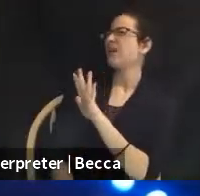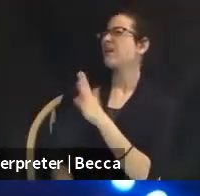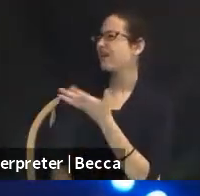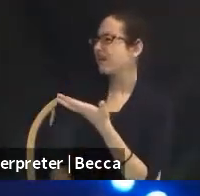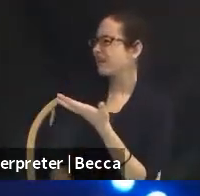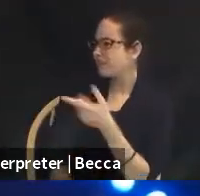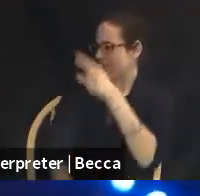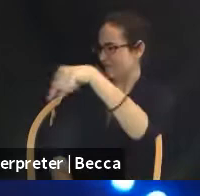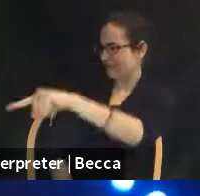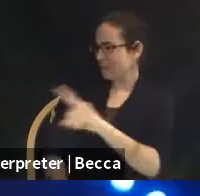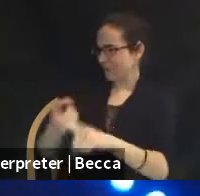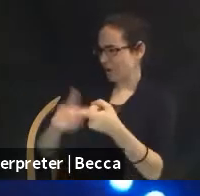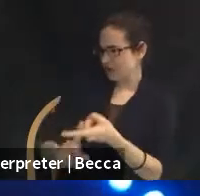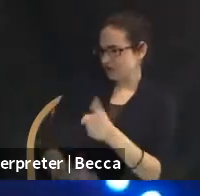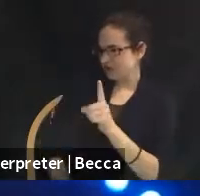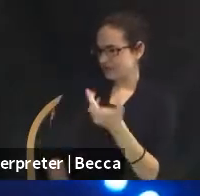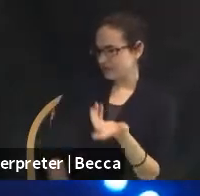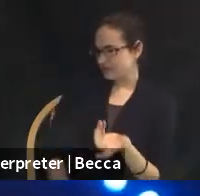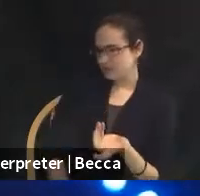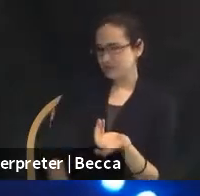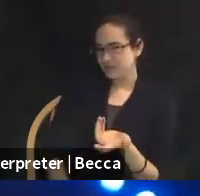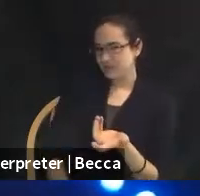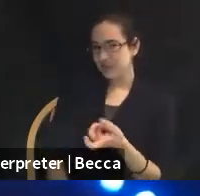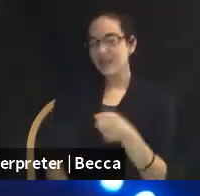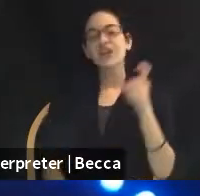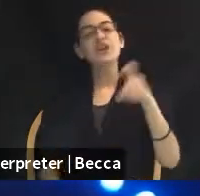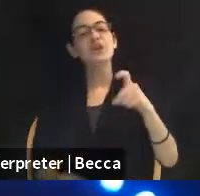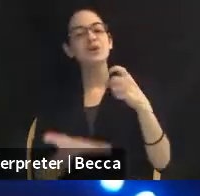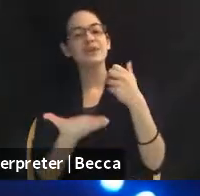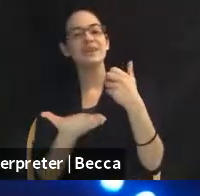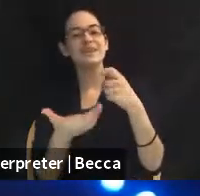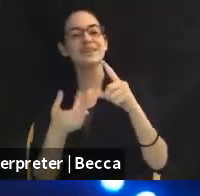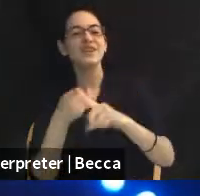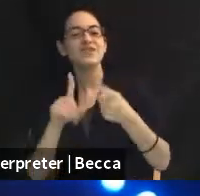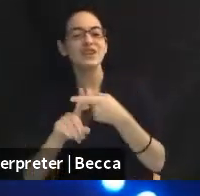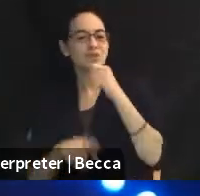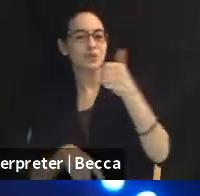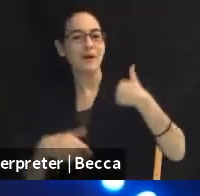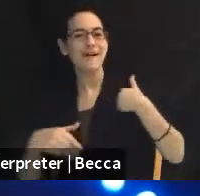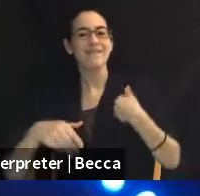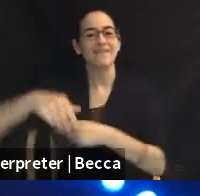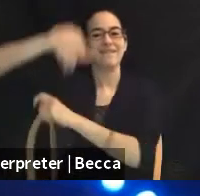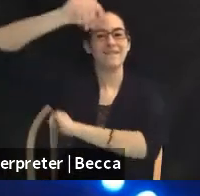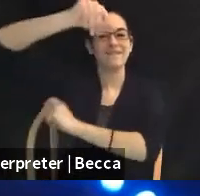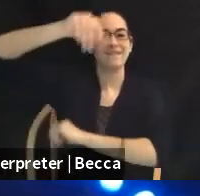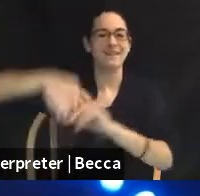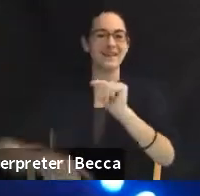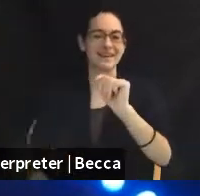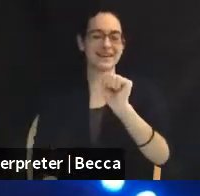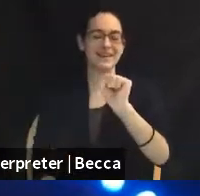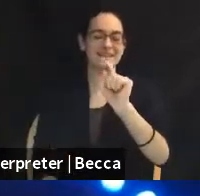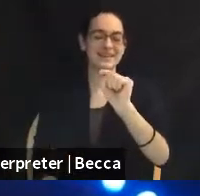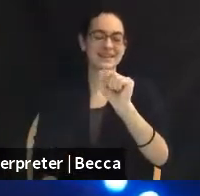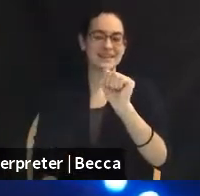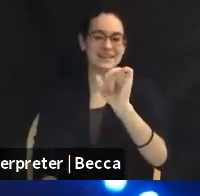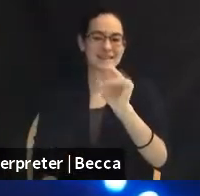these are my friends, you know? You need friends who don't have armpit stains in their t-shirts. You need friends who know how to iron a